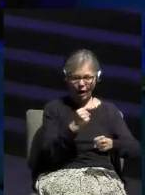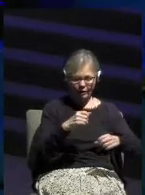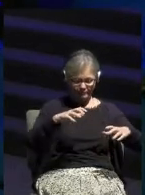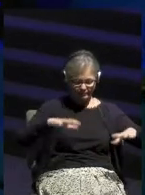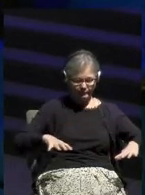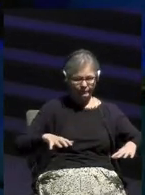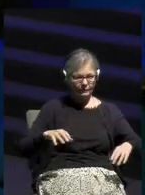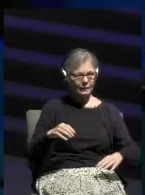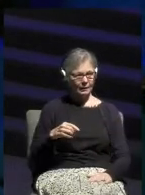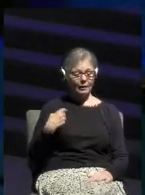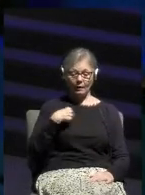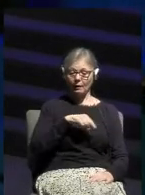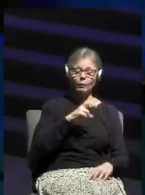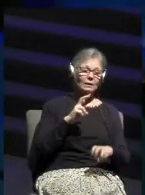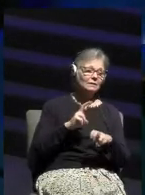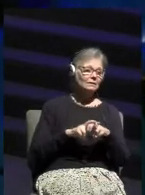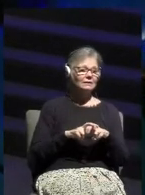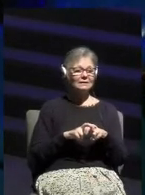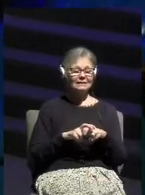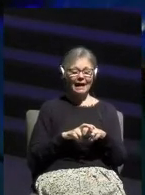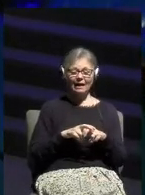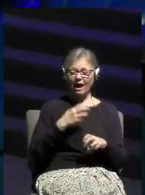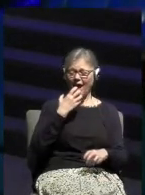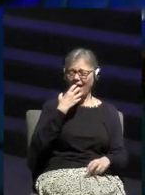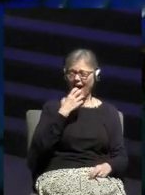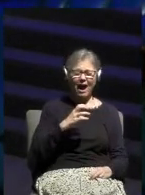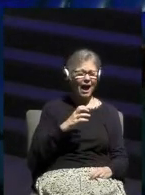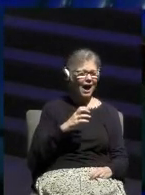And we were in an area that was extremely hot.